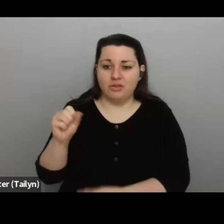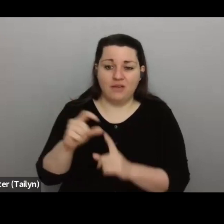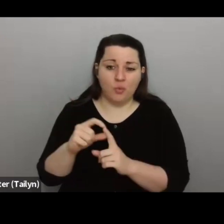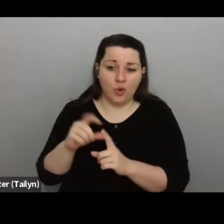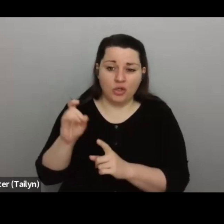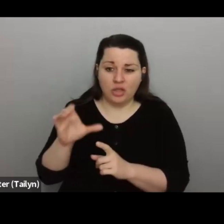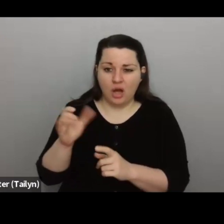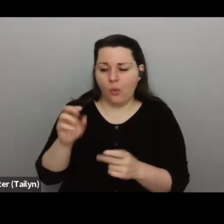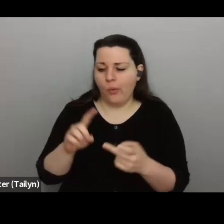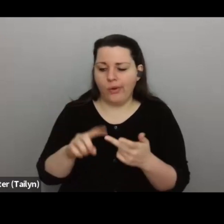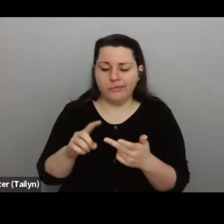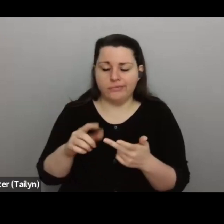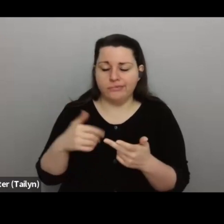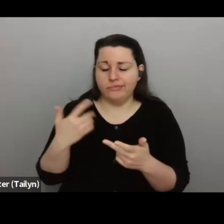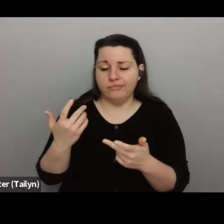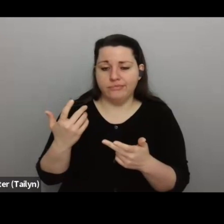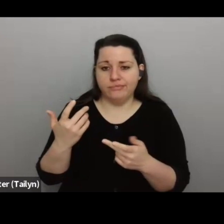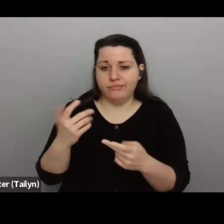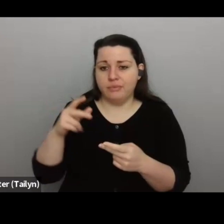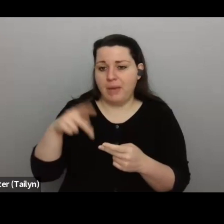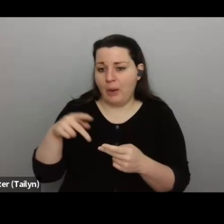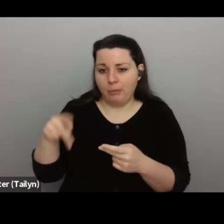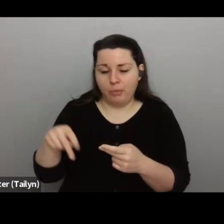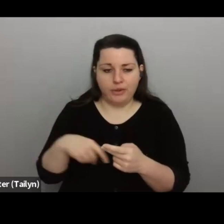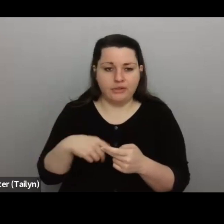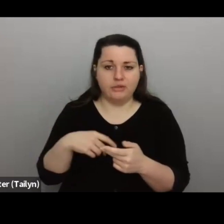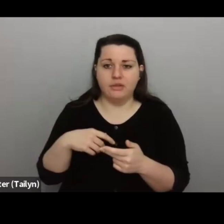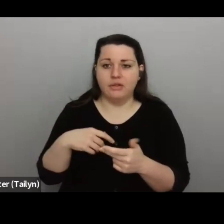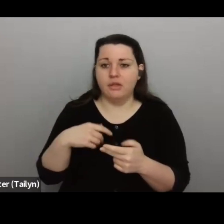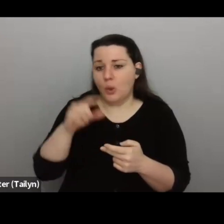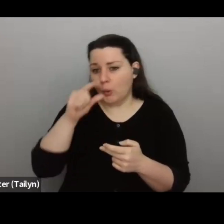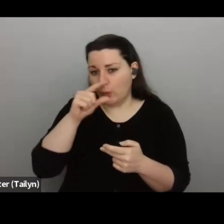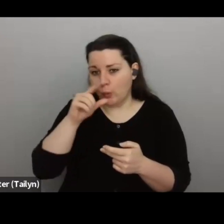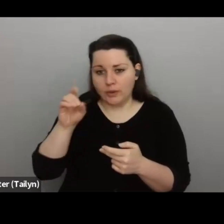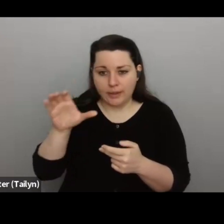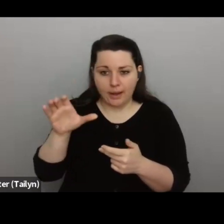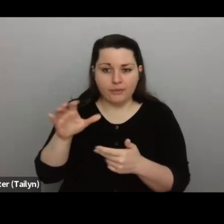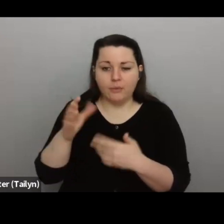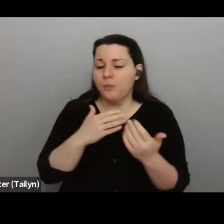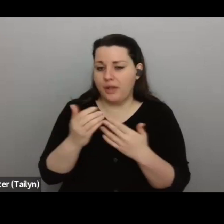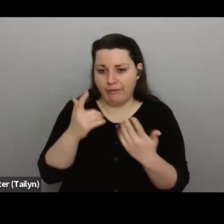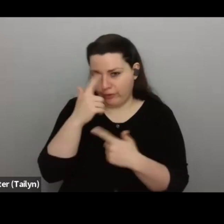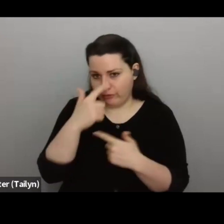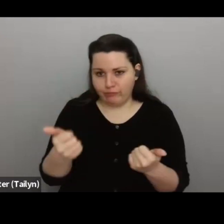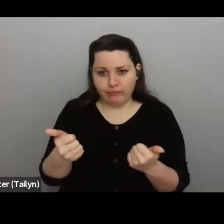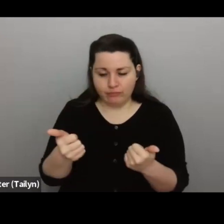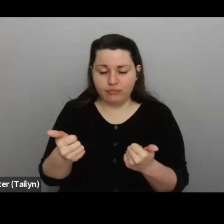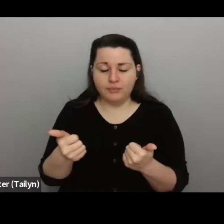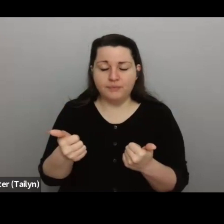document or a PowerPoint or a Google document, whatever it is you